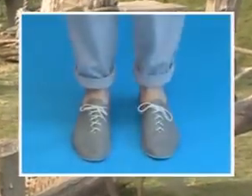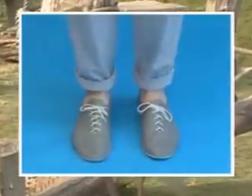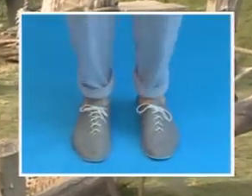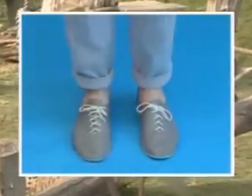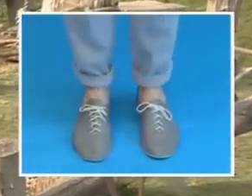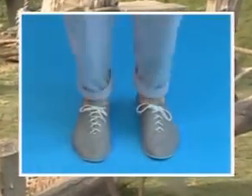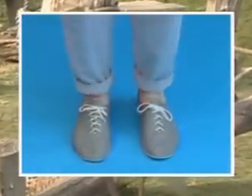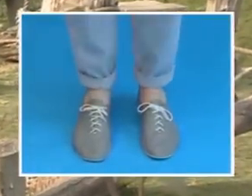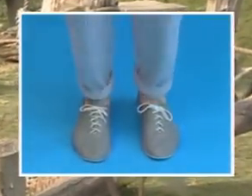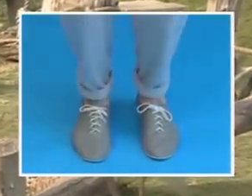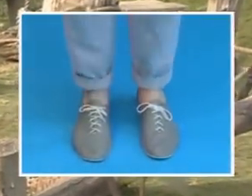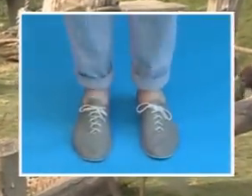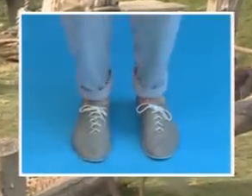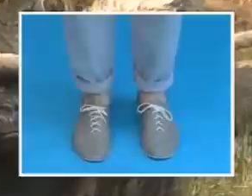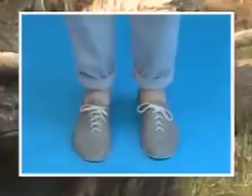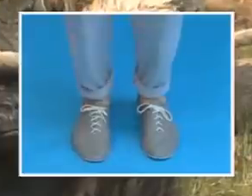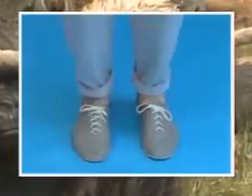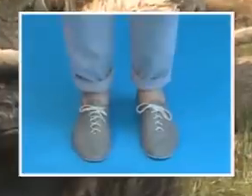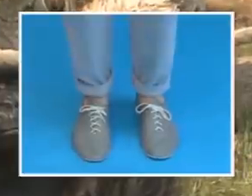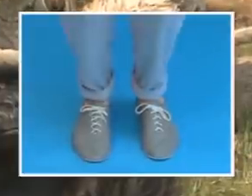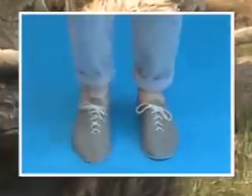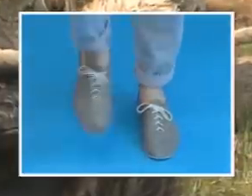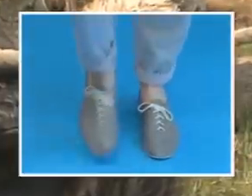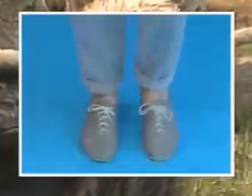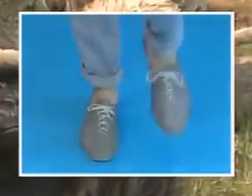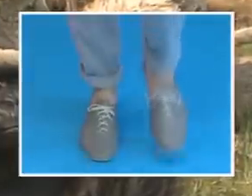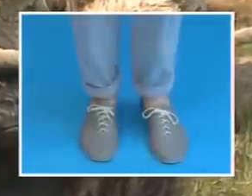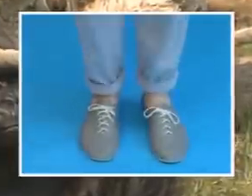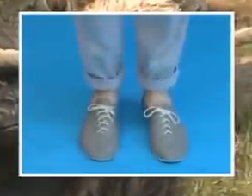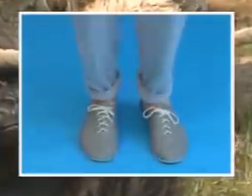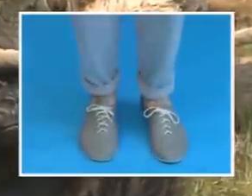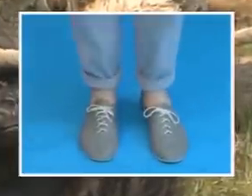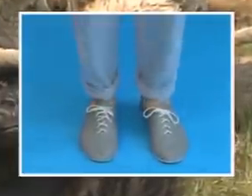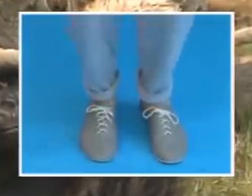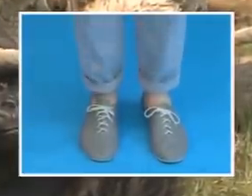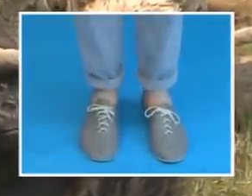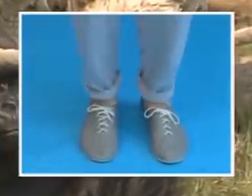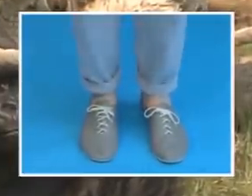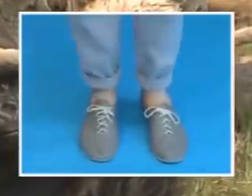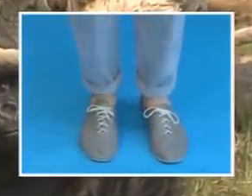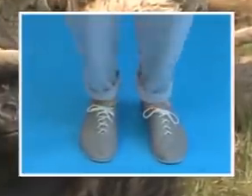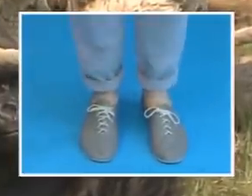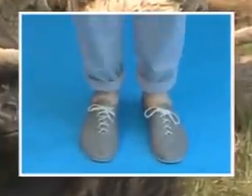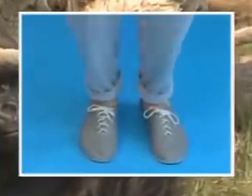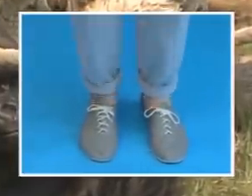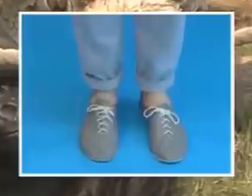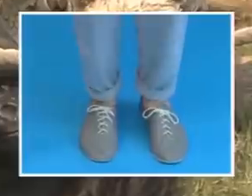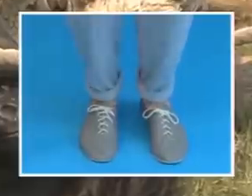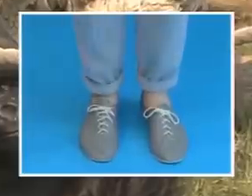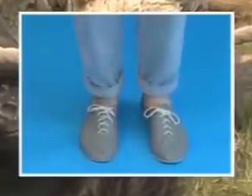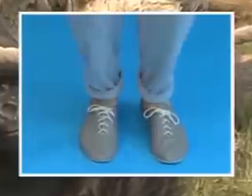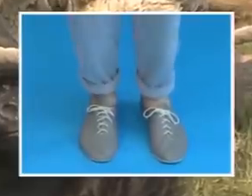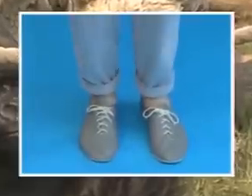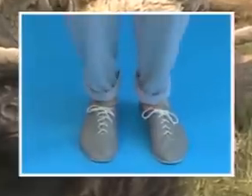feet. If you're happy and you know it, stamp your feet. If you're happy and you know it, and